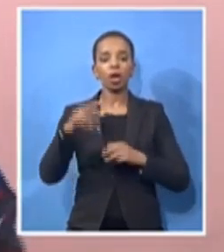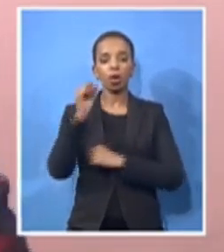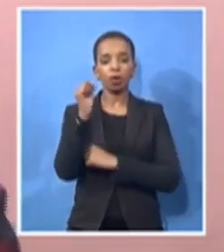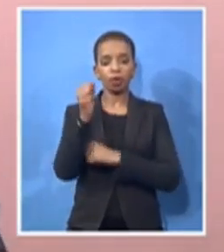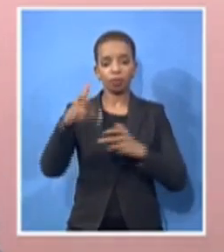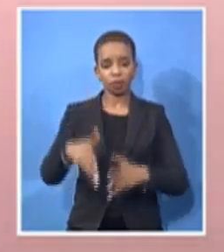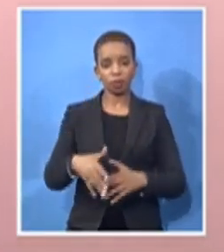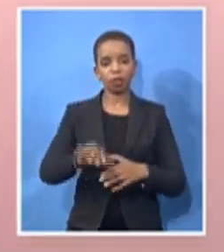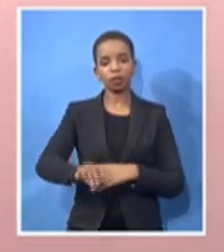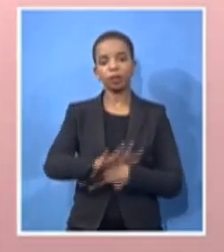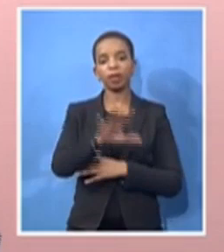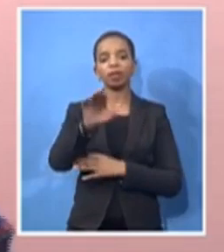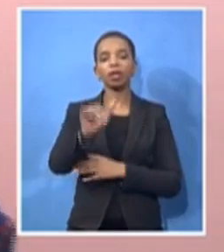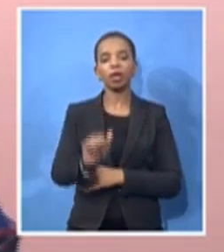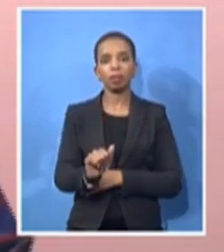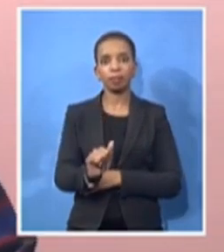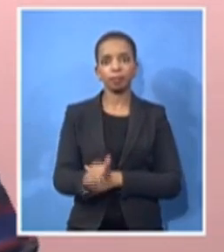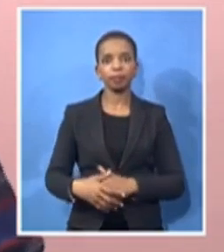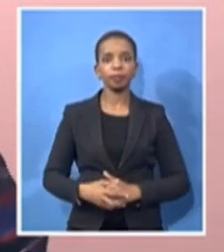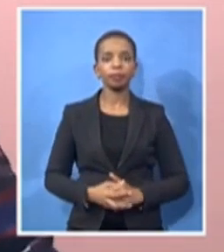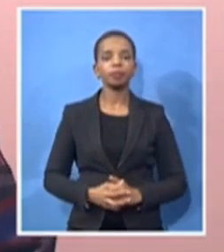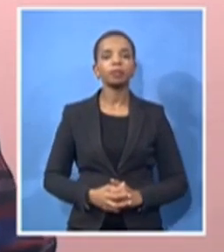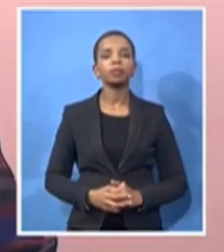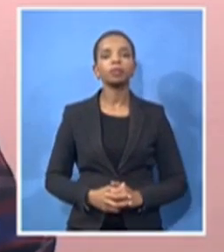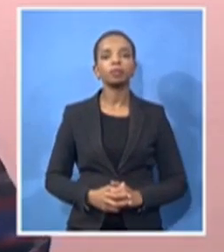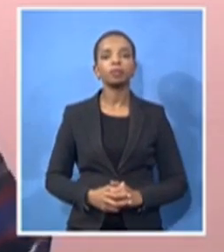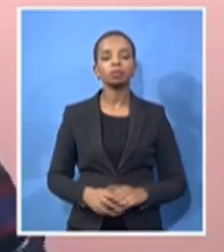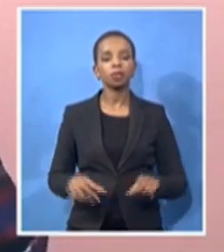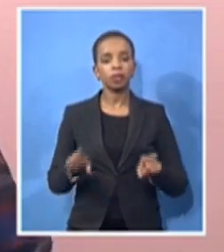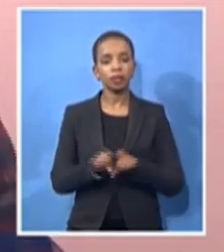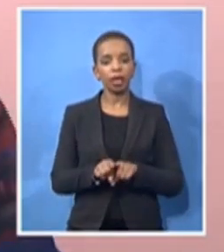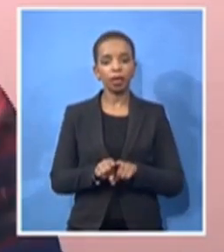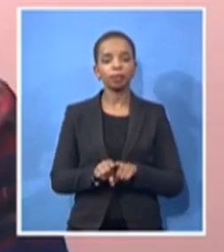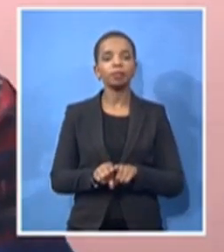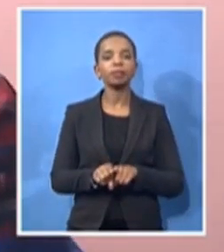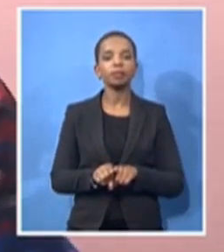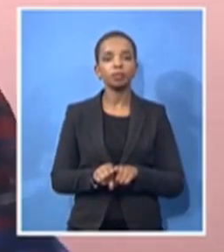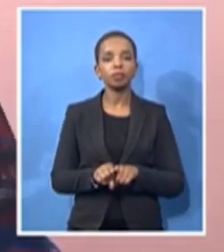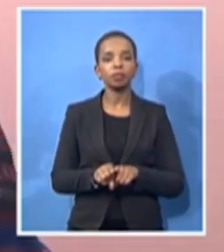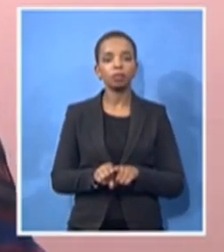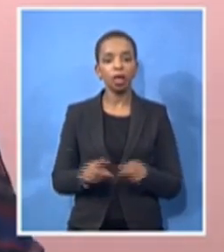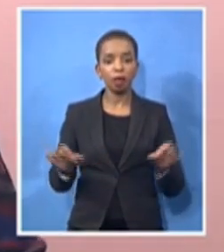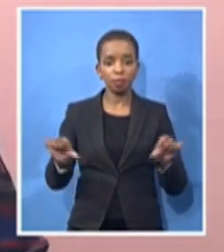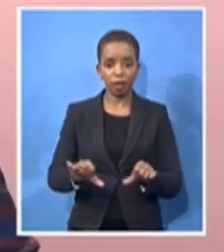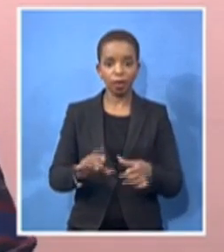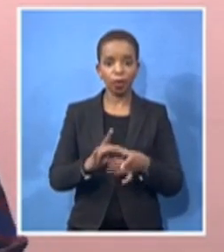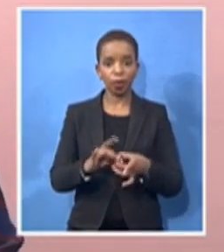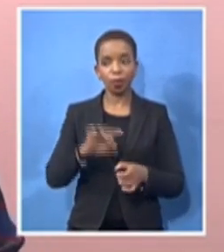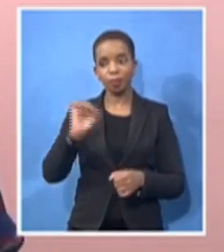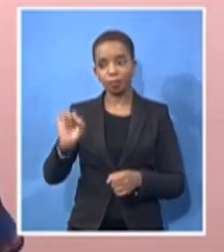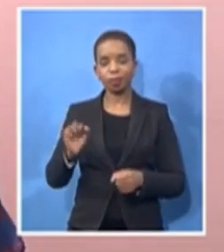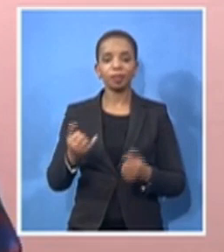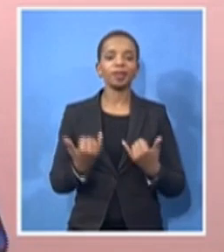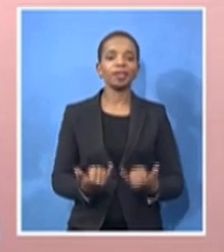and back home, we really appreciate you are working for home as well,